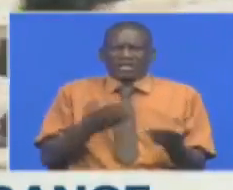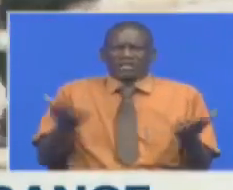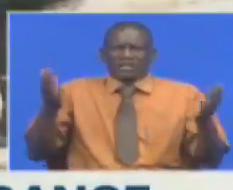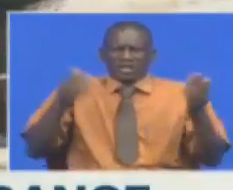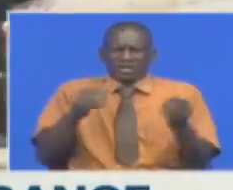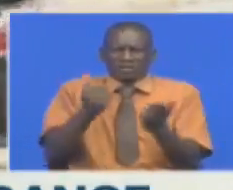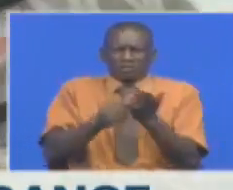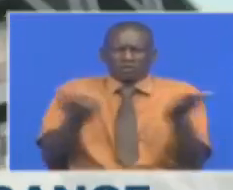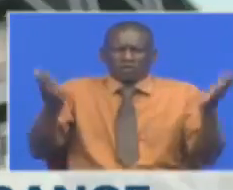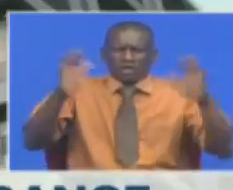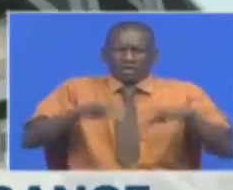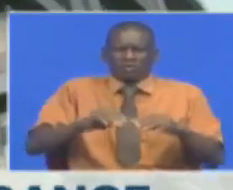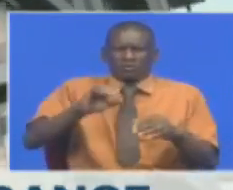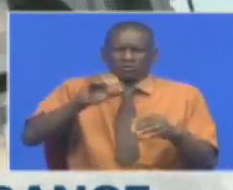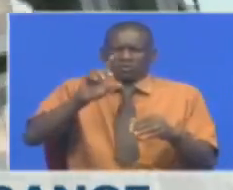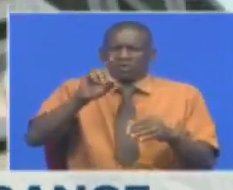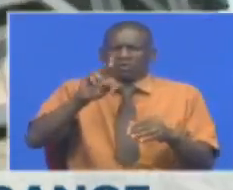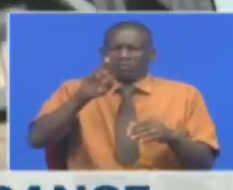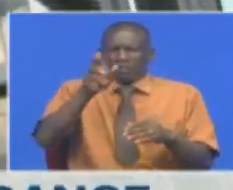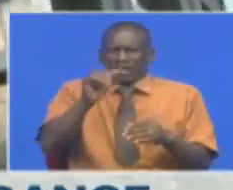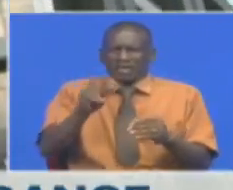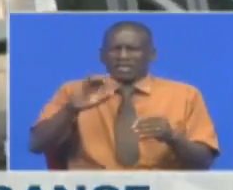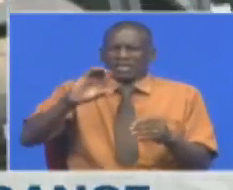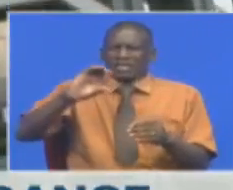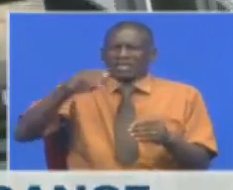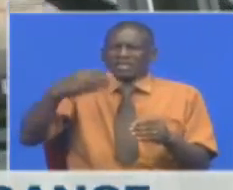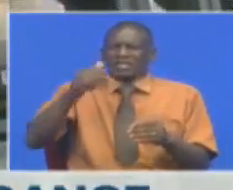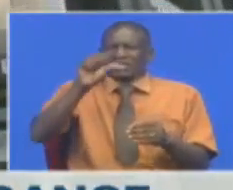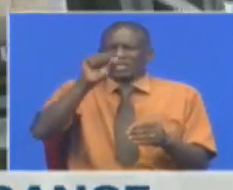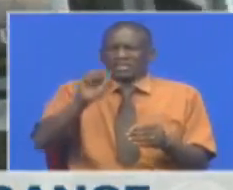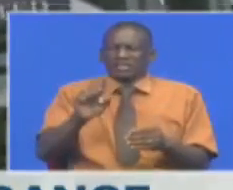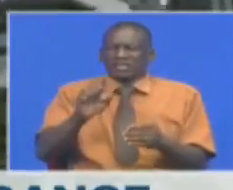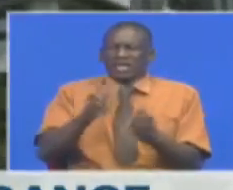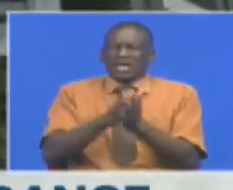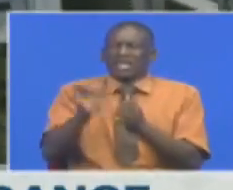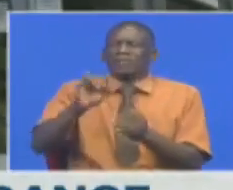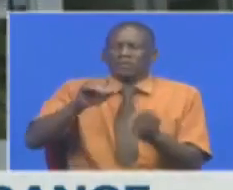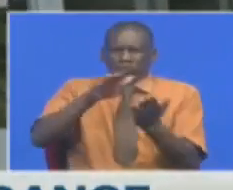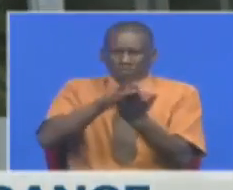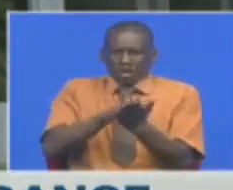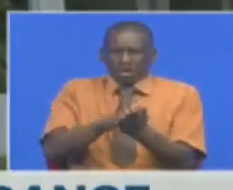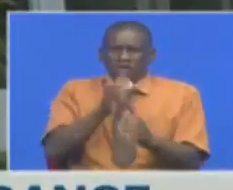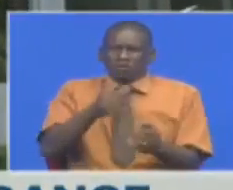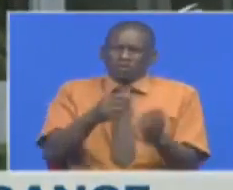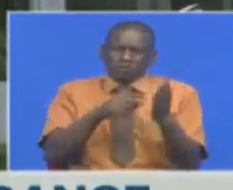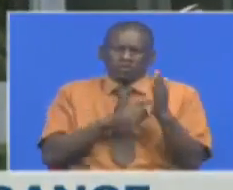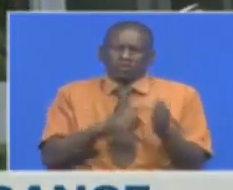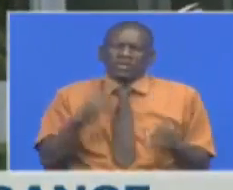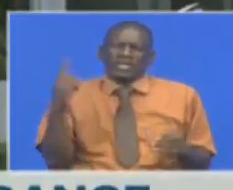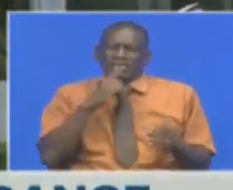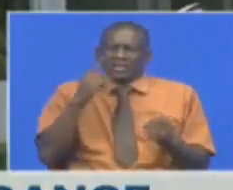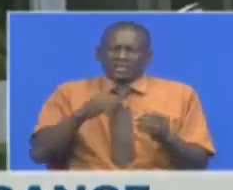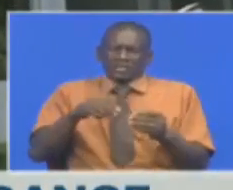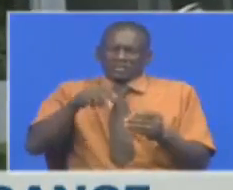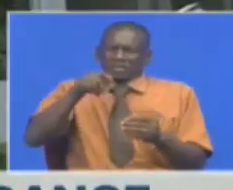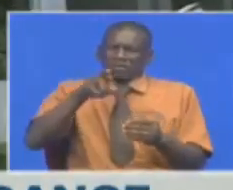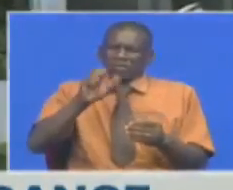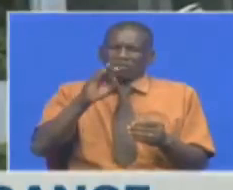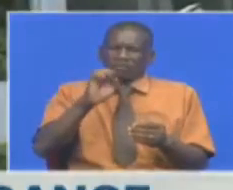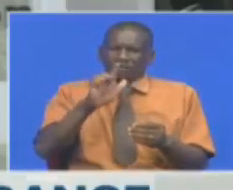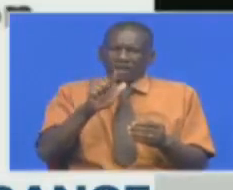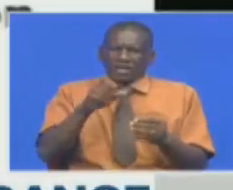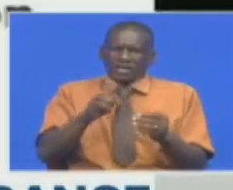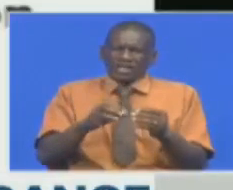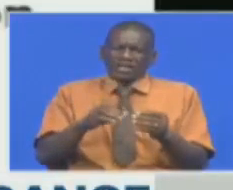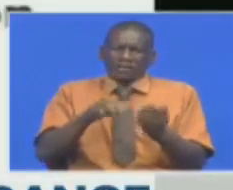Dubai, Chase and Imperial Banks, bringing to visibility the uneven risk profile in the banking sector. The Kenya